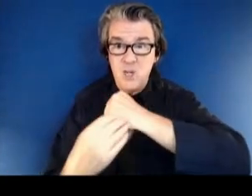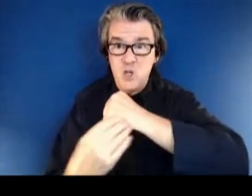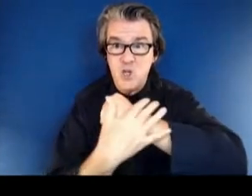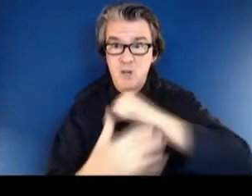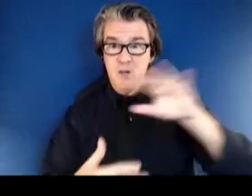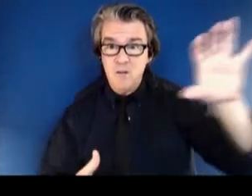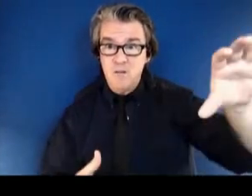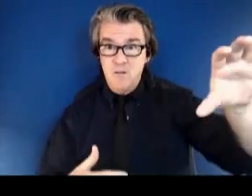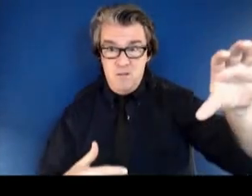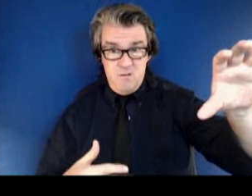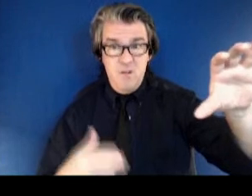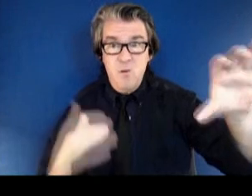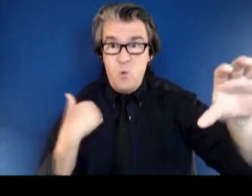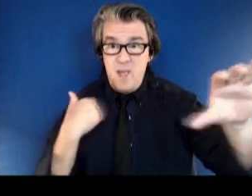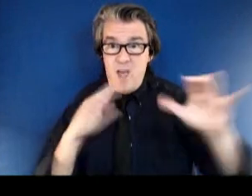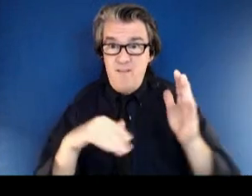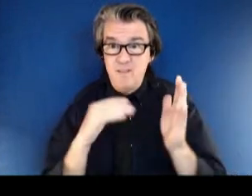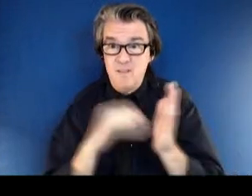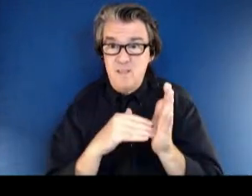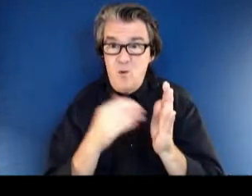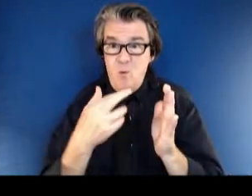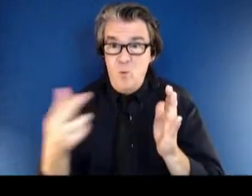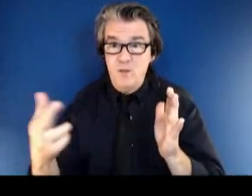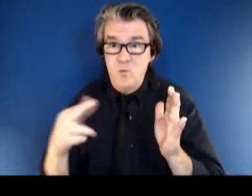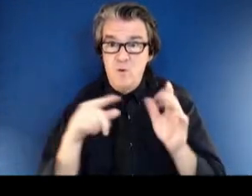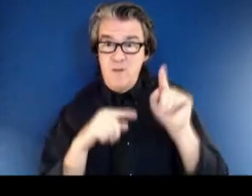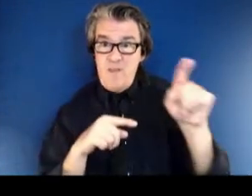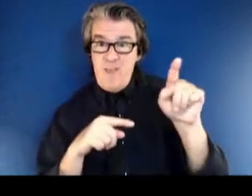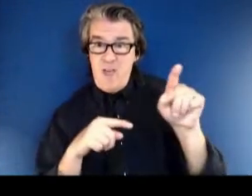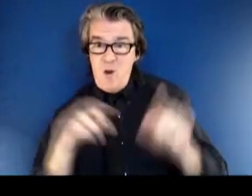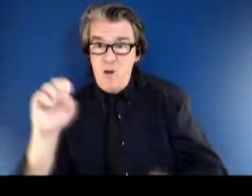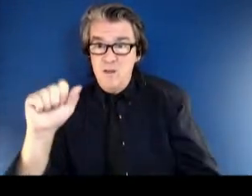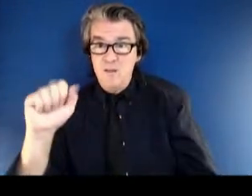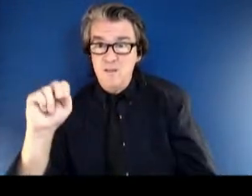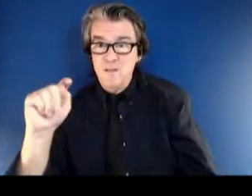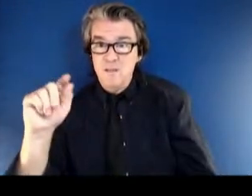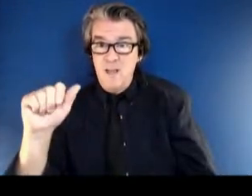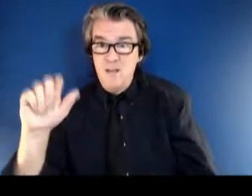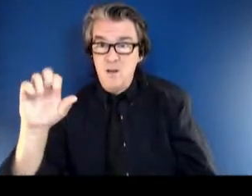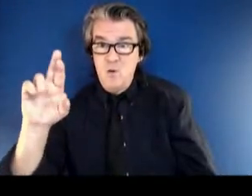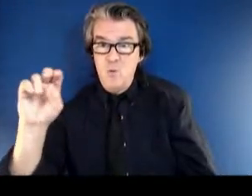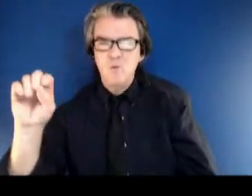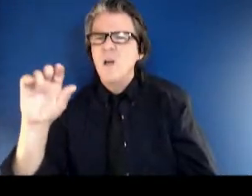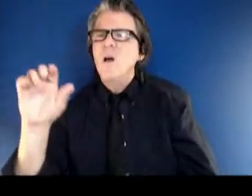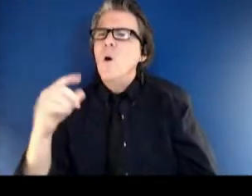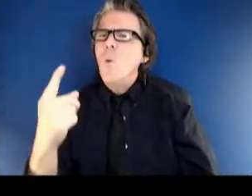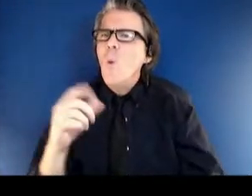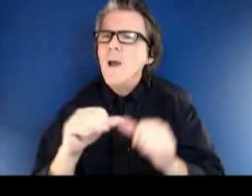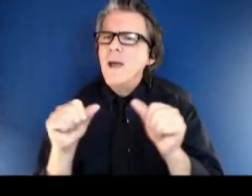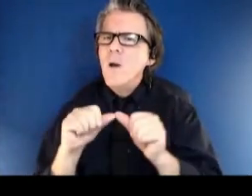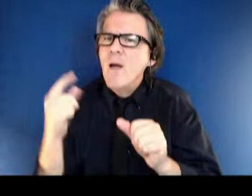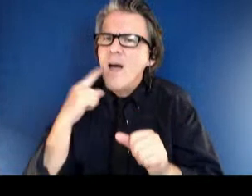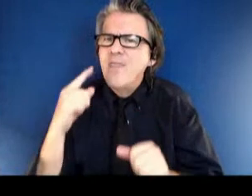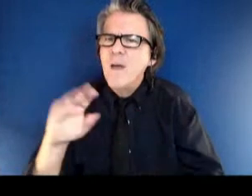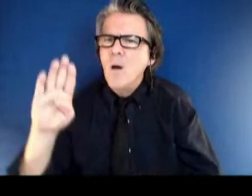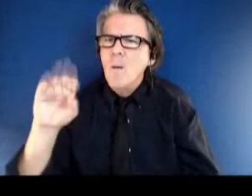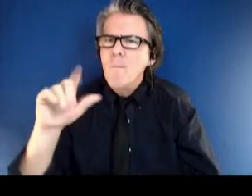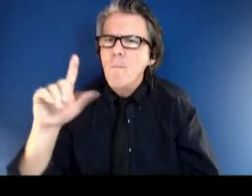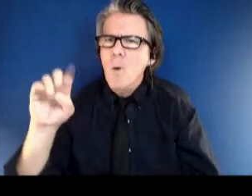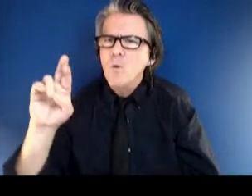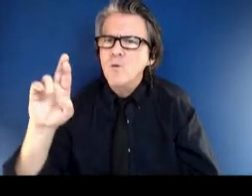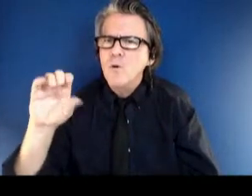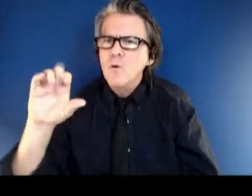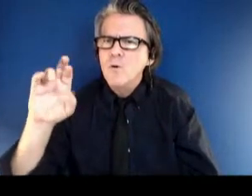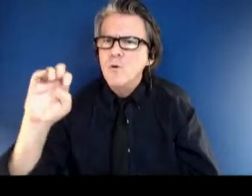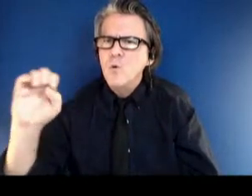those people in that area? Because the one that might be the closest is in Boulder Creek, which is about maybe 15